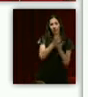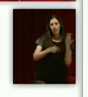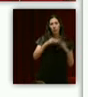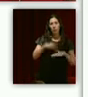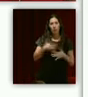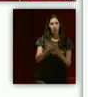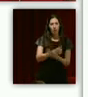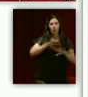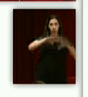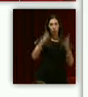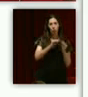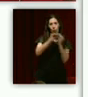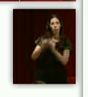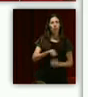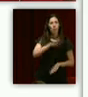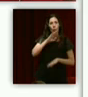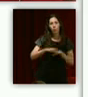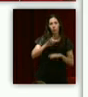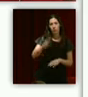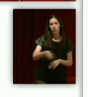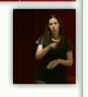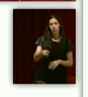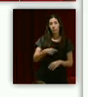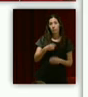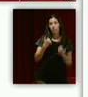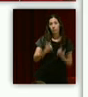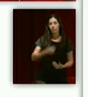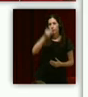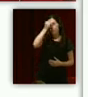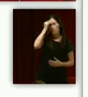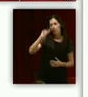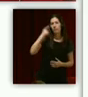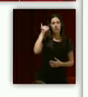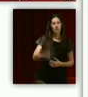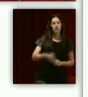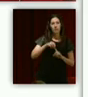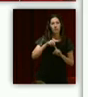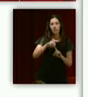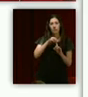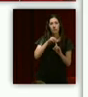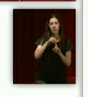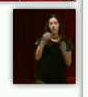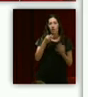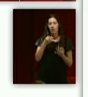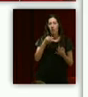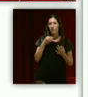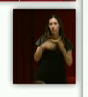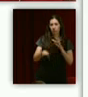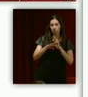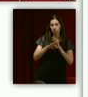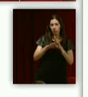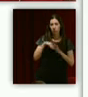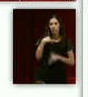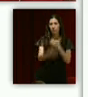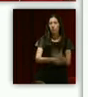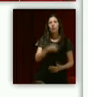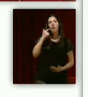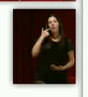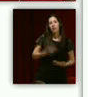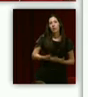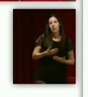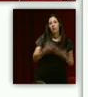extent they comply with the universal design principles. But most importantly, we have